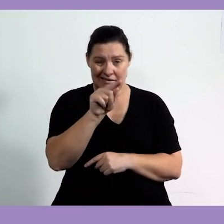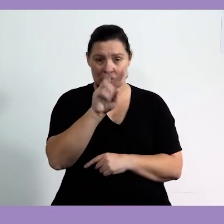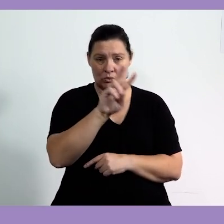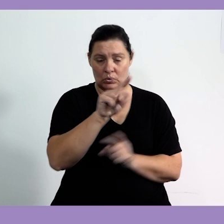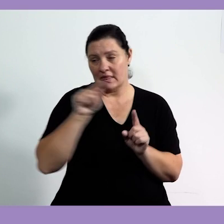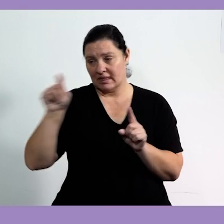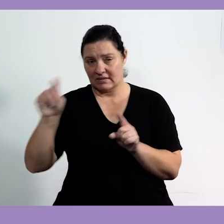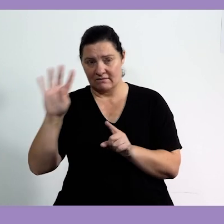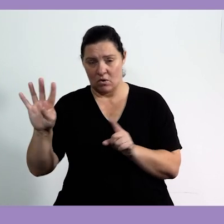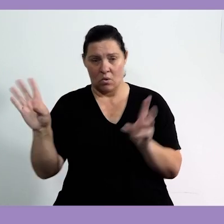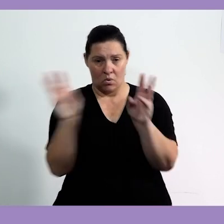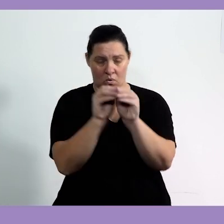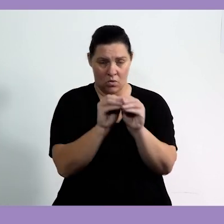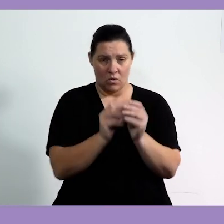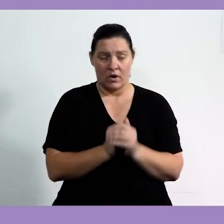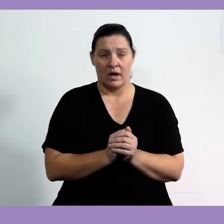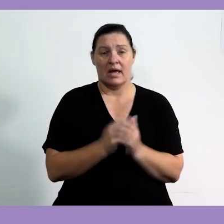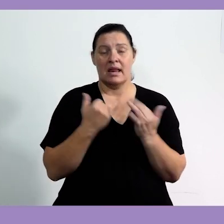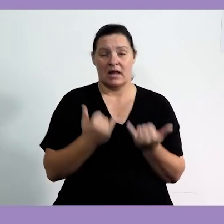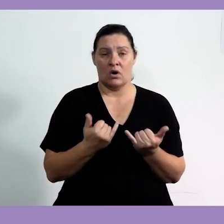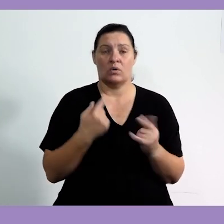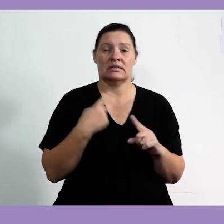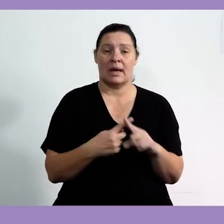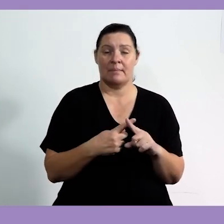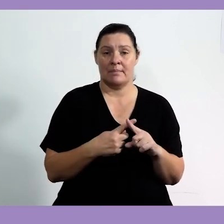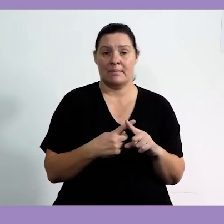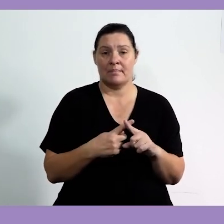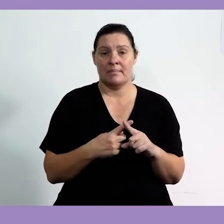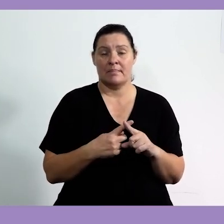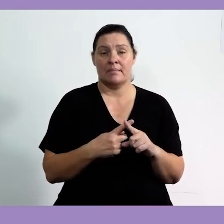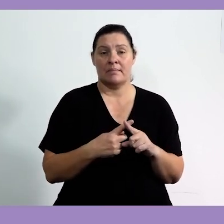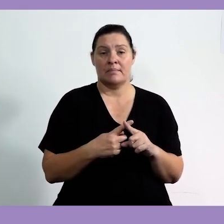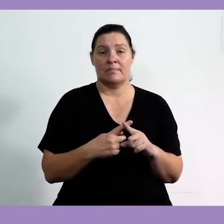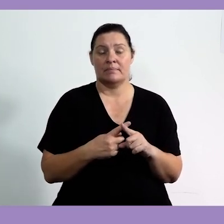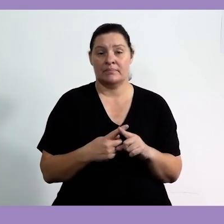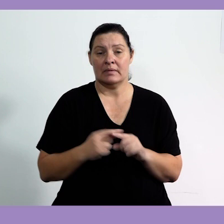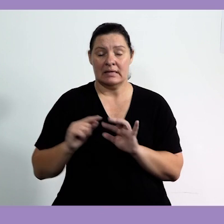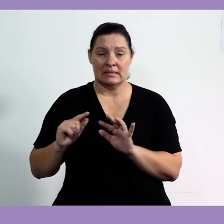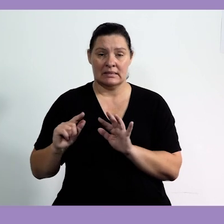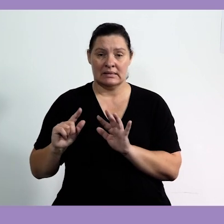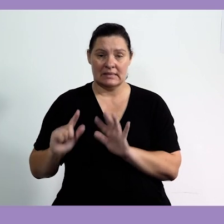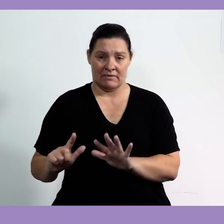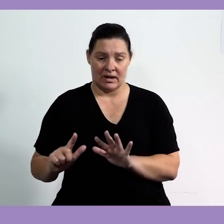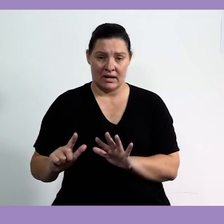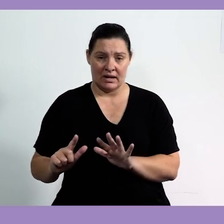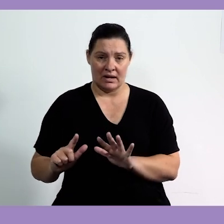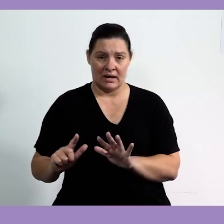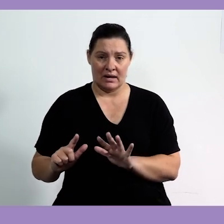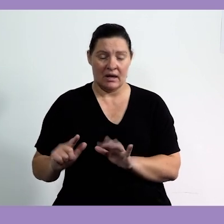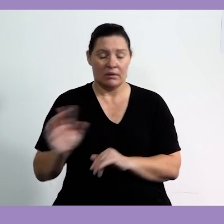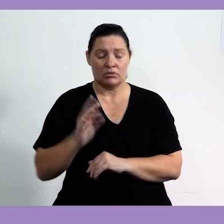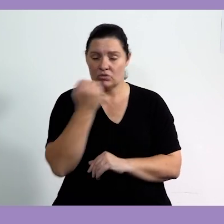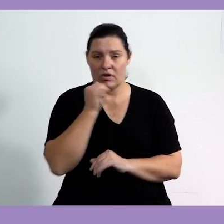this 2 and this 4 that comes from there. And we are going to multiply this by 4,